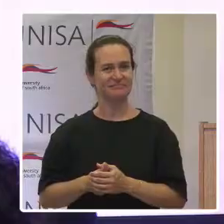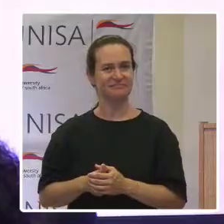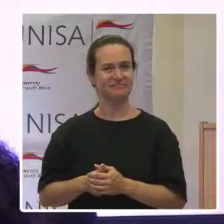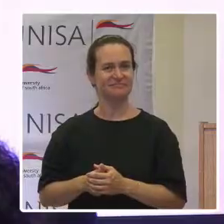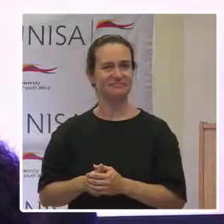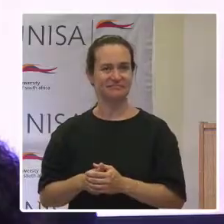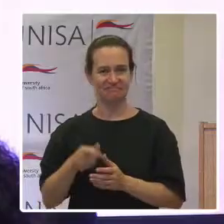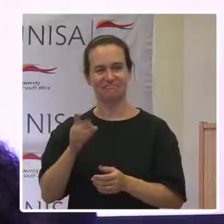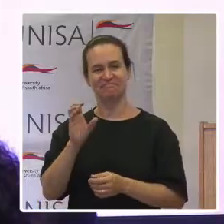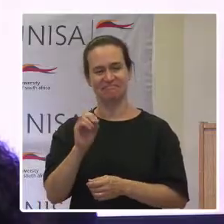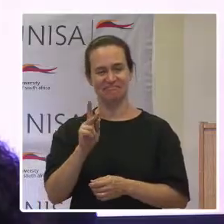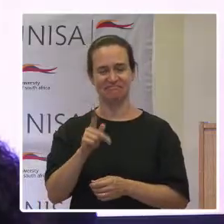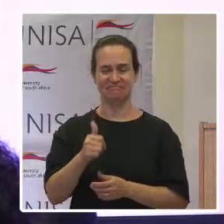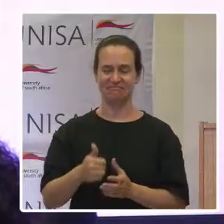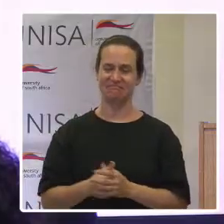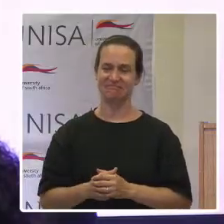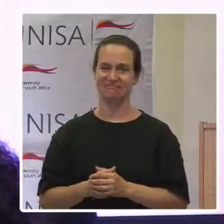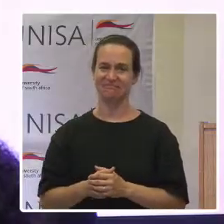Okay.